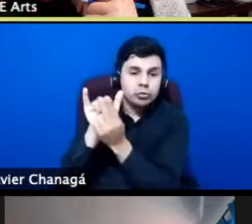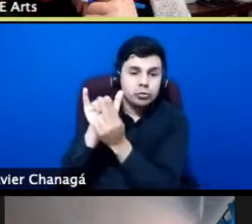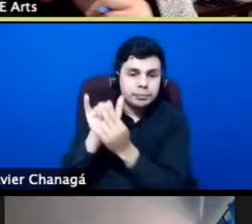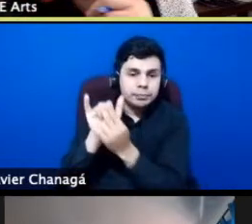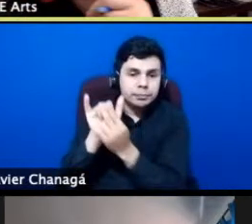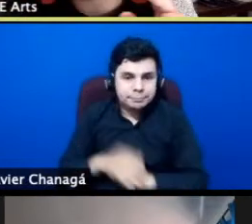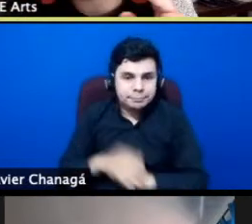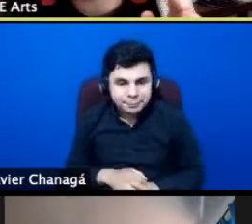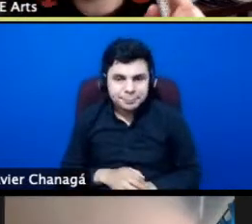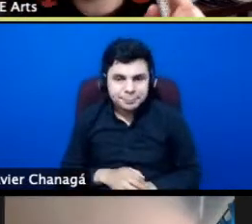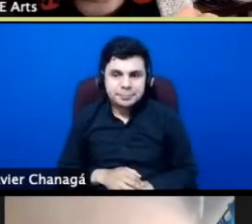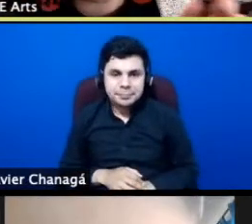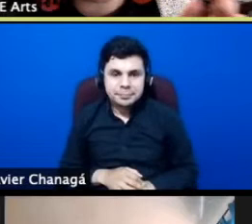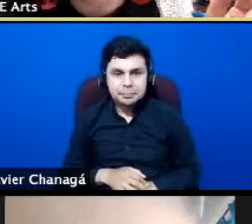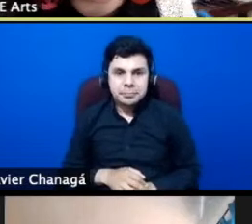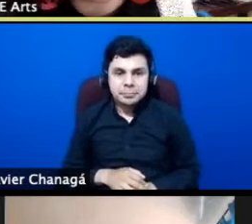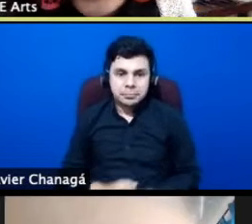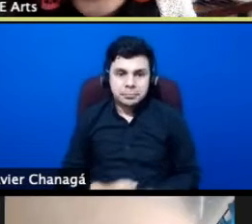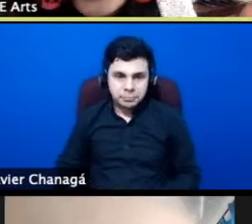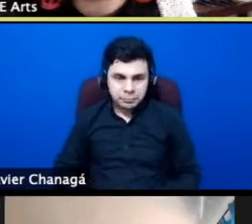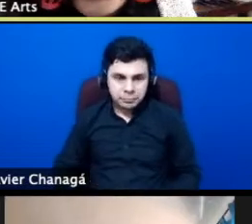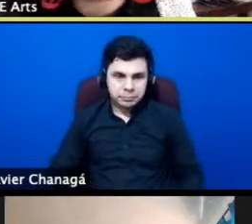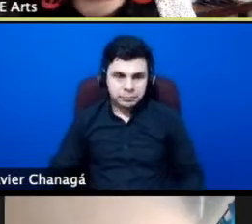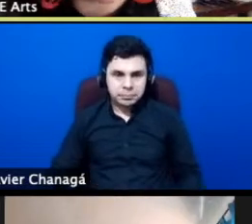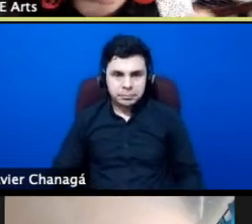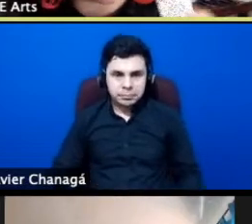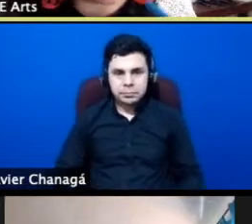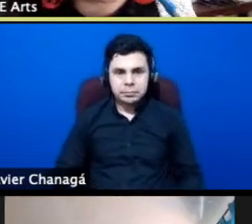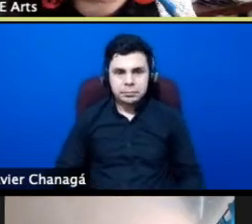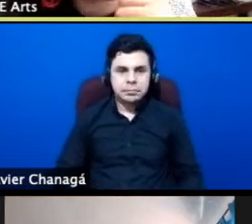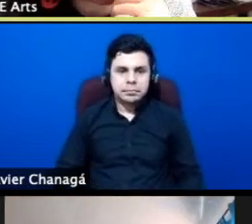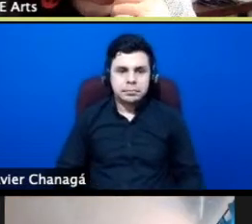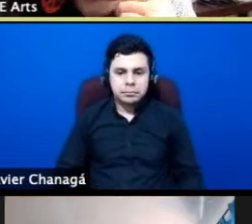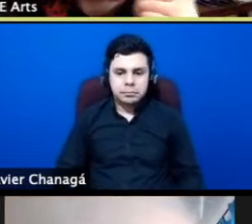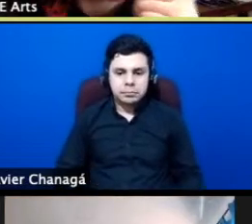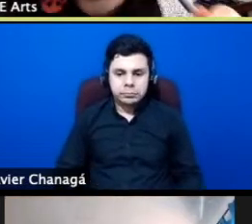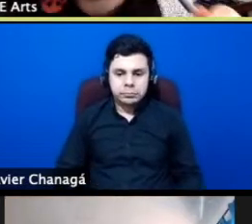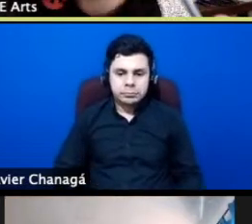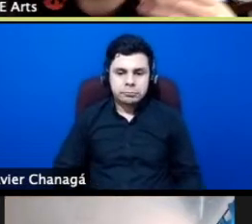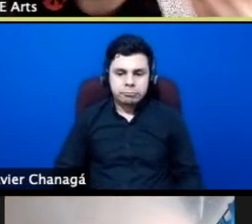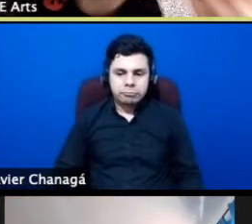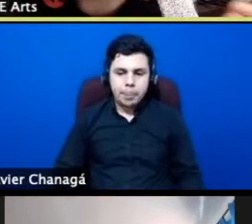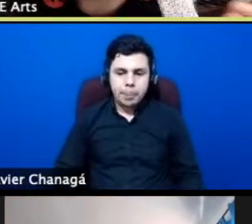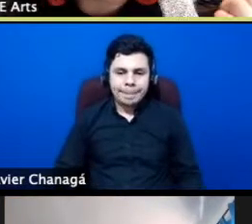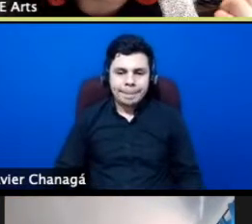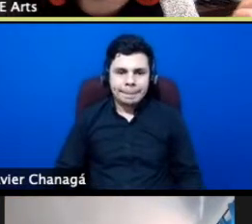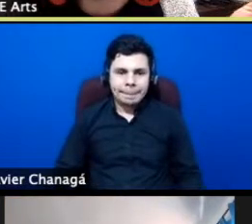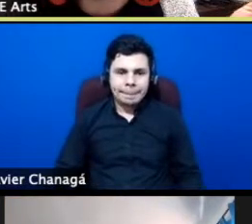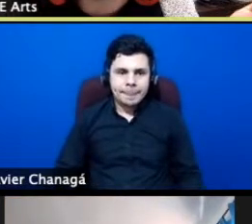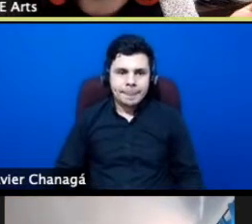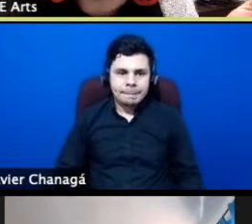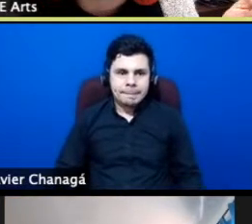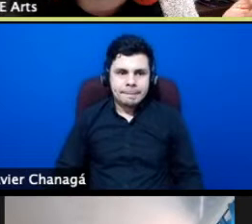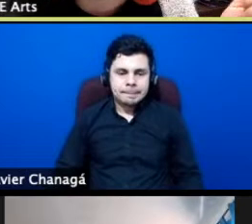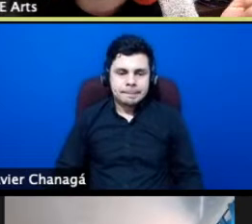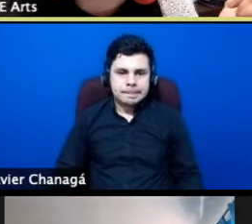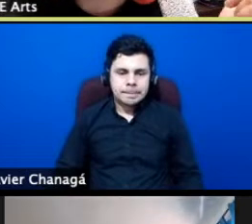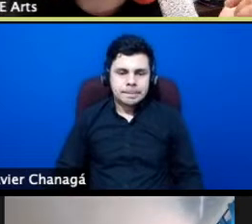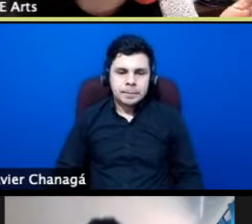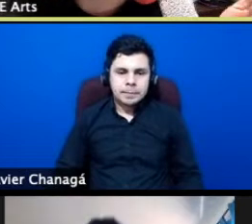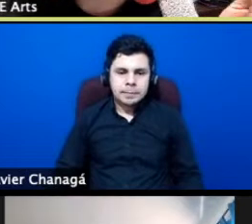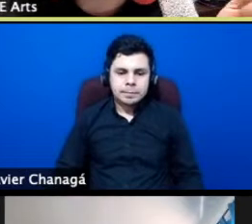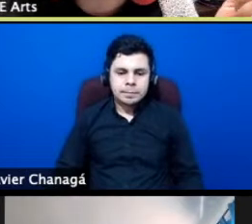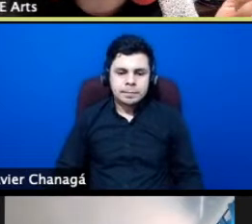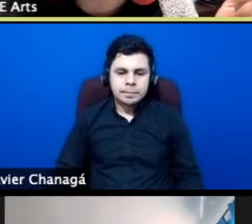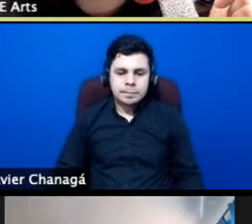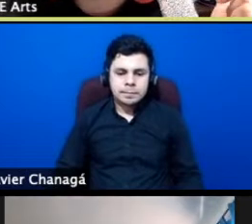This is for the Hard to Hear community that is in this chat, and so you are also welcome to leave us your messages, letting